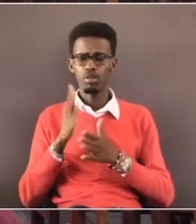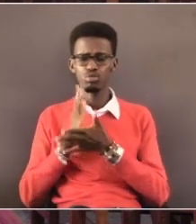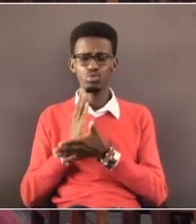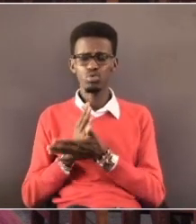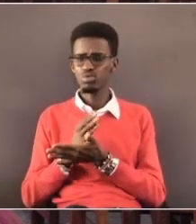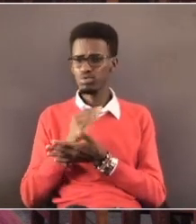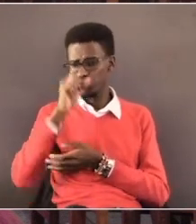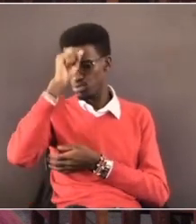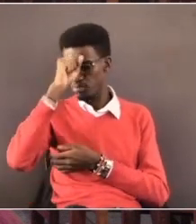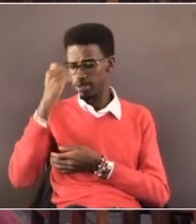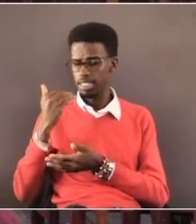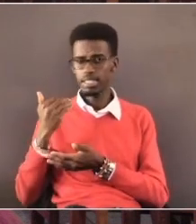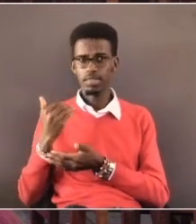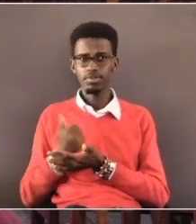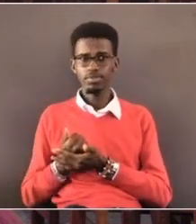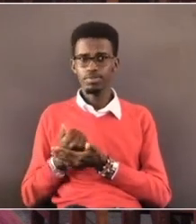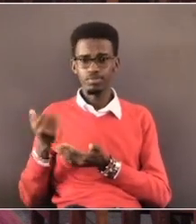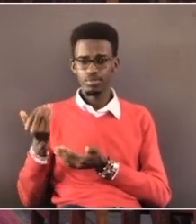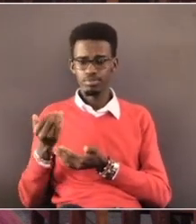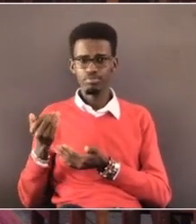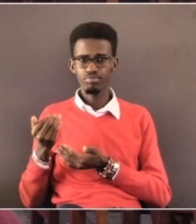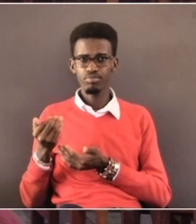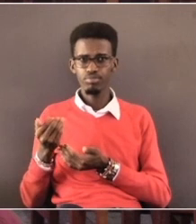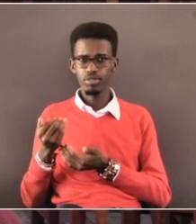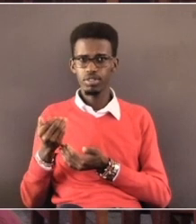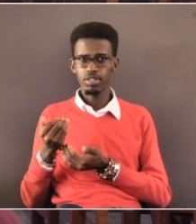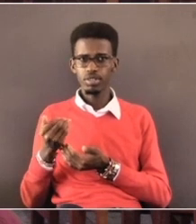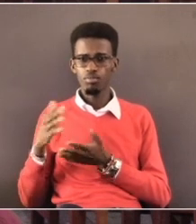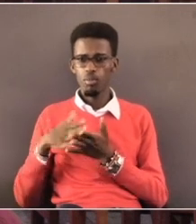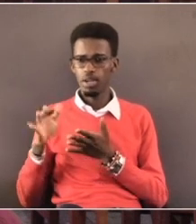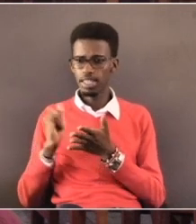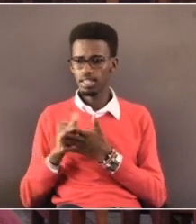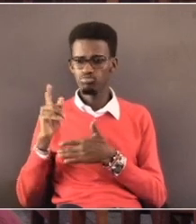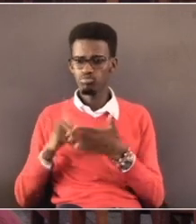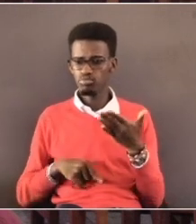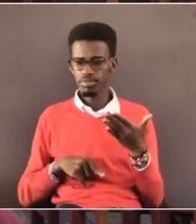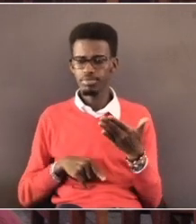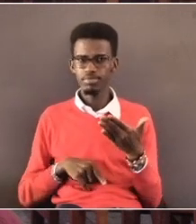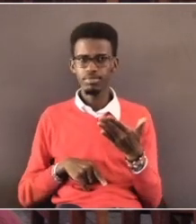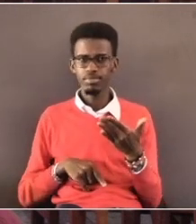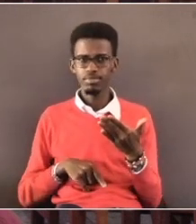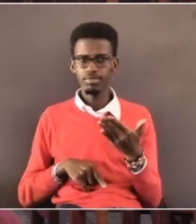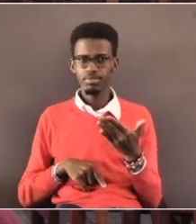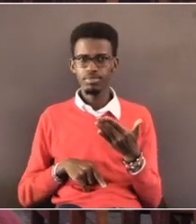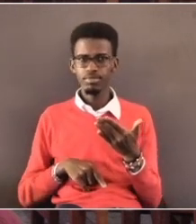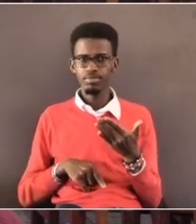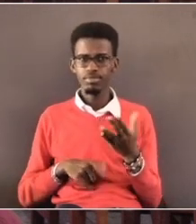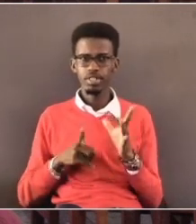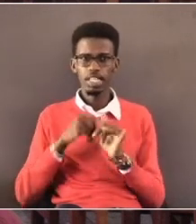vigilant to the point that even more than the